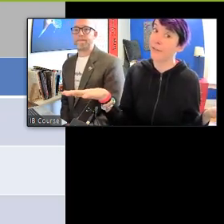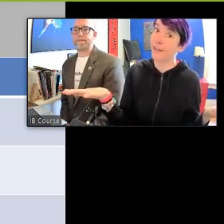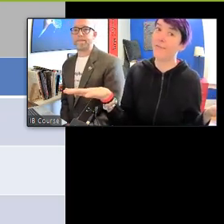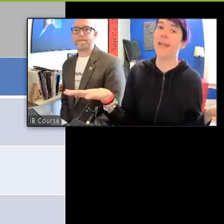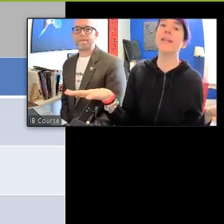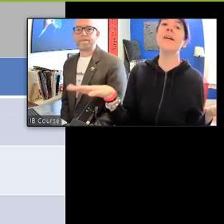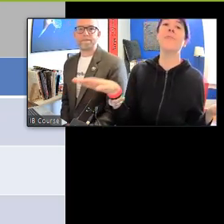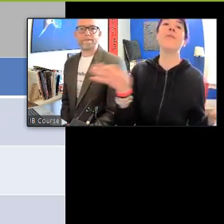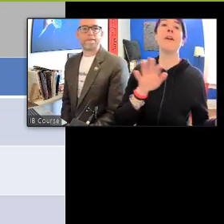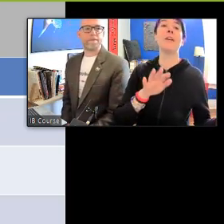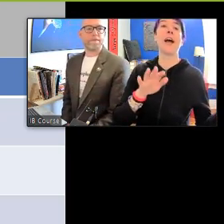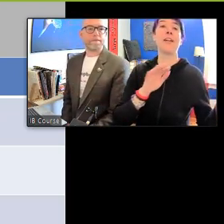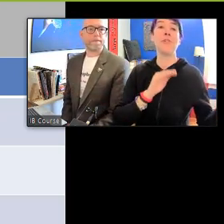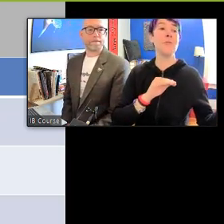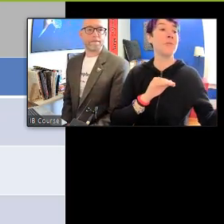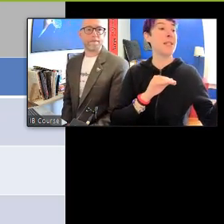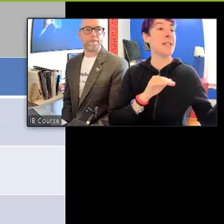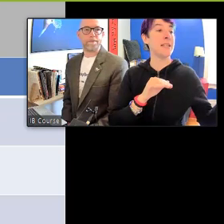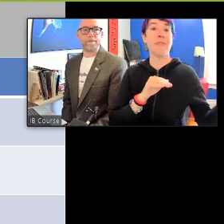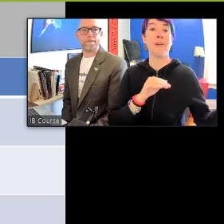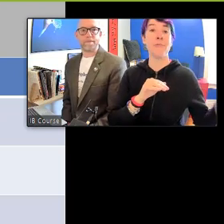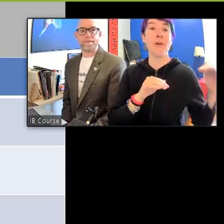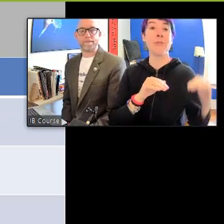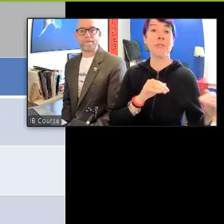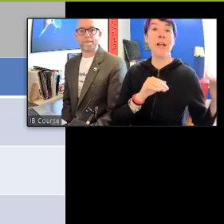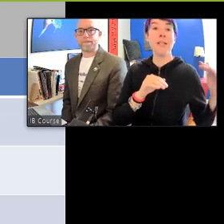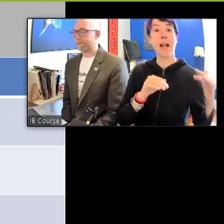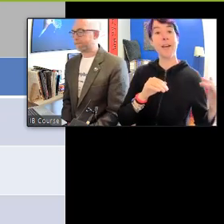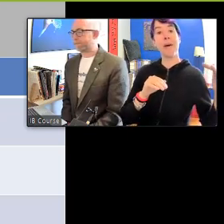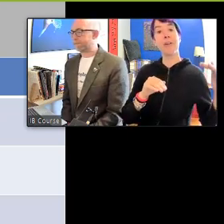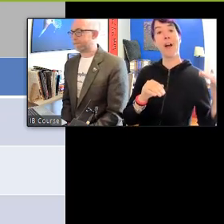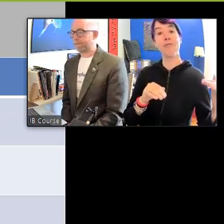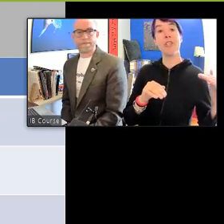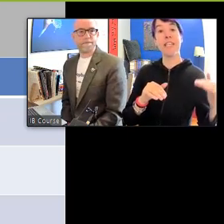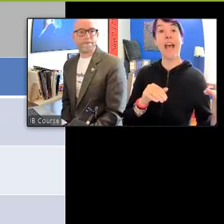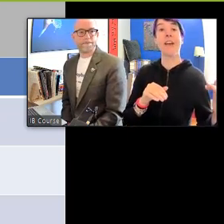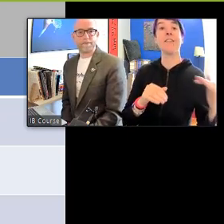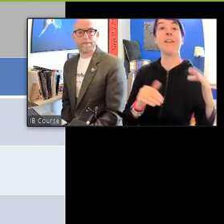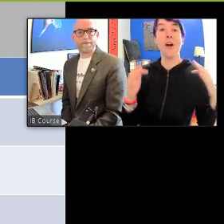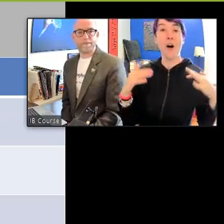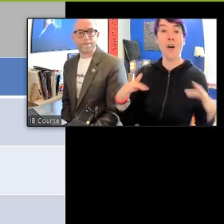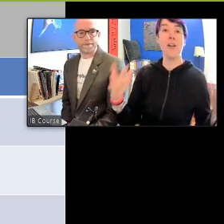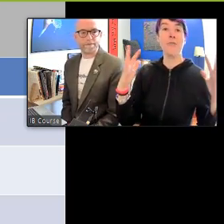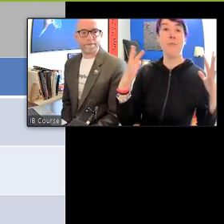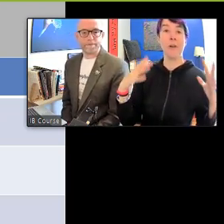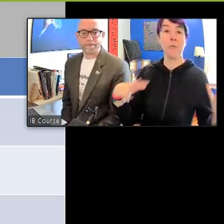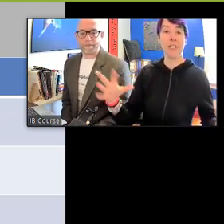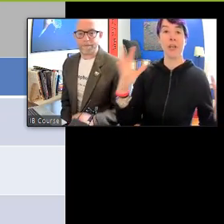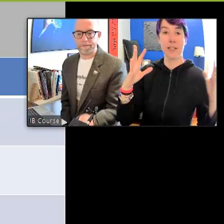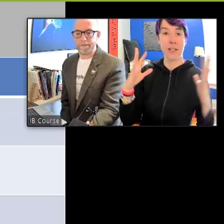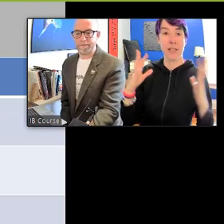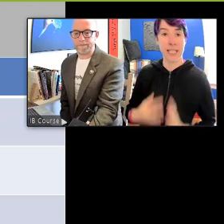completely different, right? We want you to kind of use these different rows to kind of better understand all of what